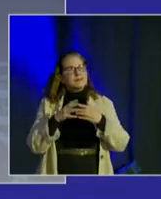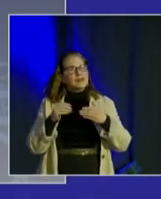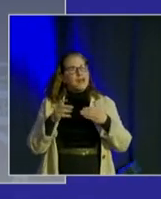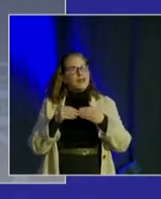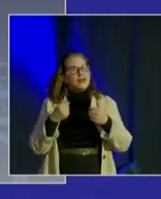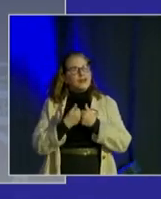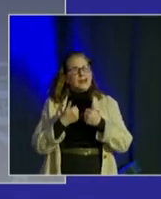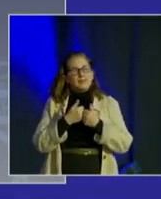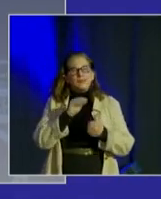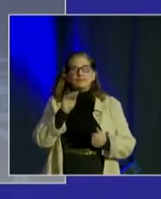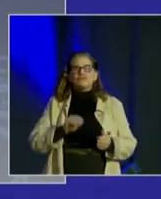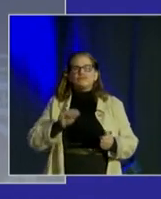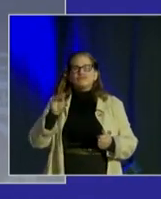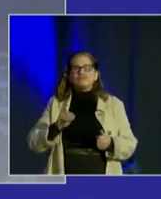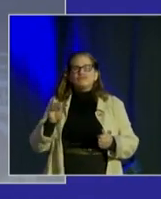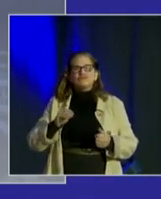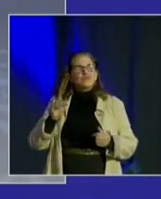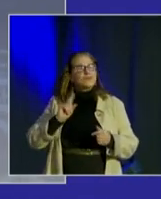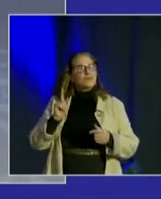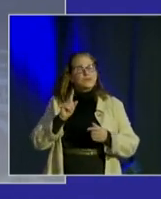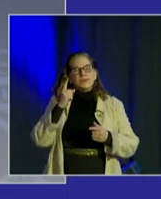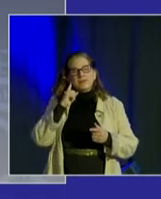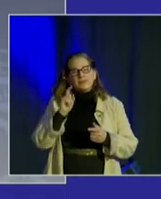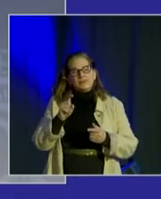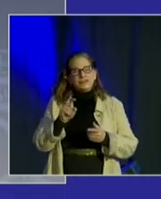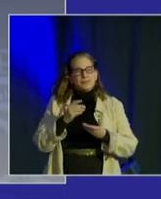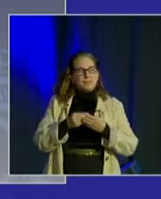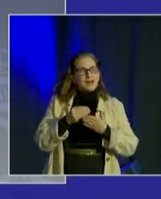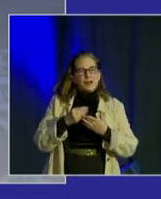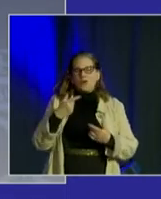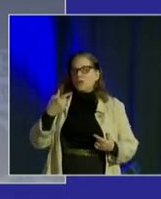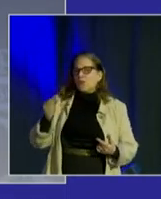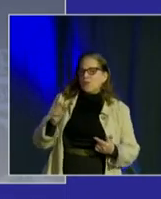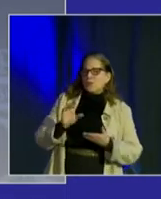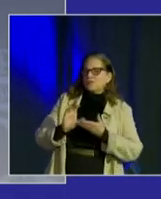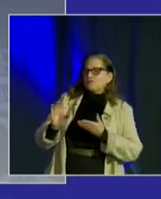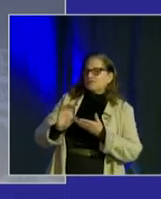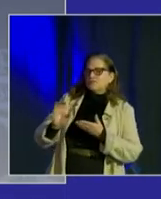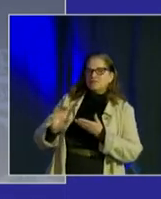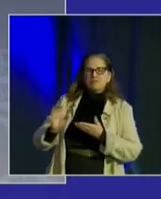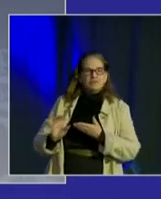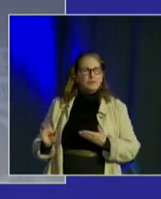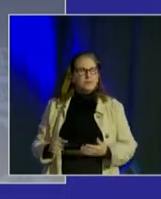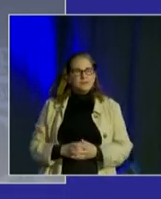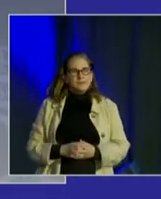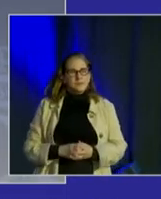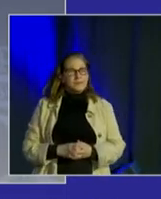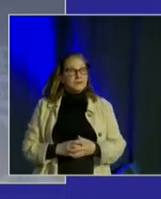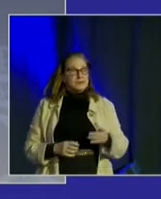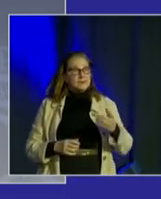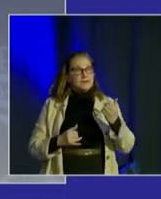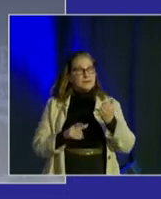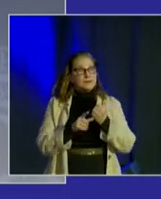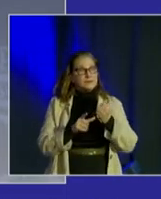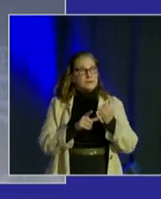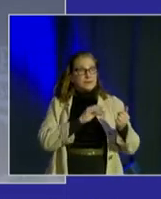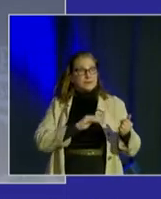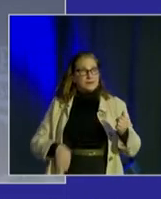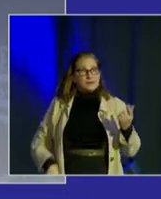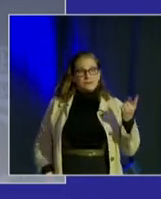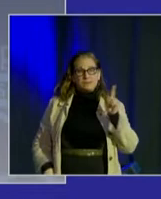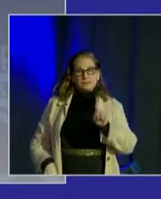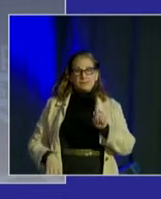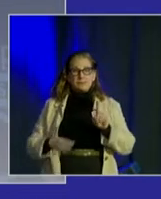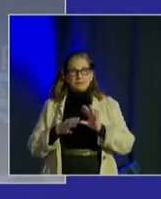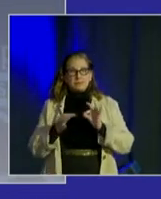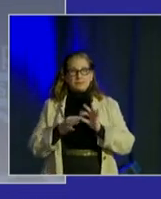The deputy mayors are going to shortly give you their pitches on why they think you should allocate more of your $100 towards their clusters. So we have a